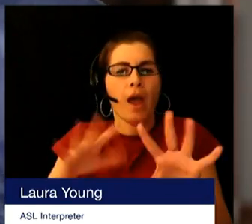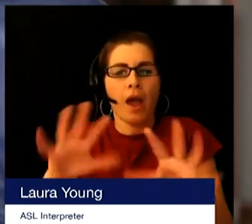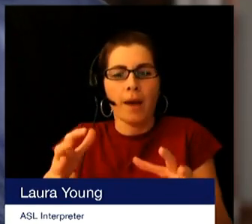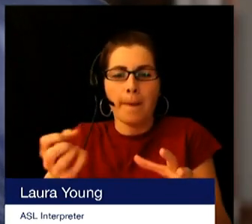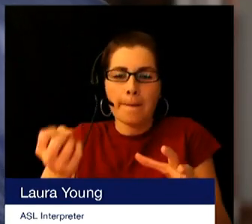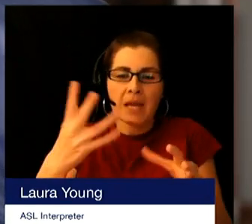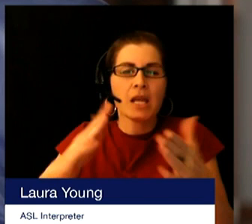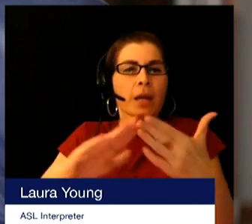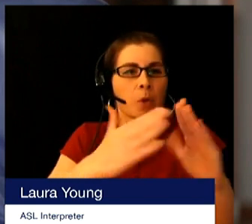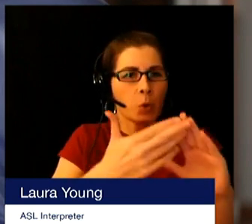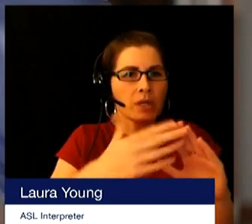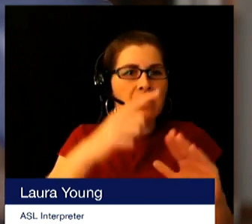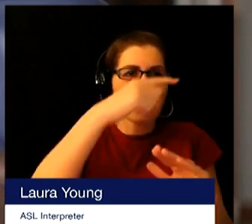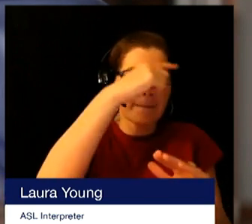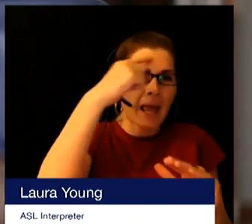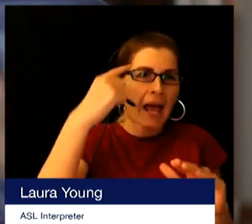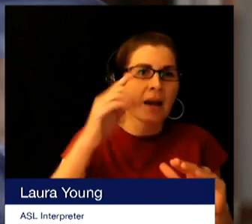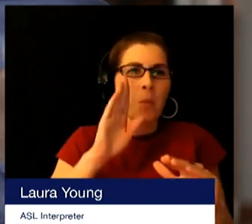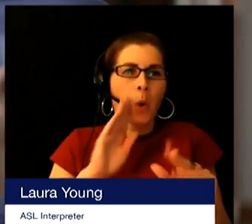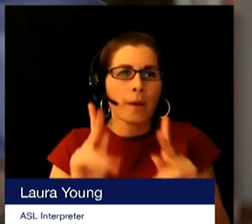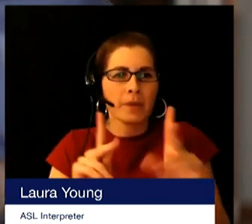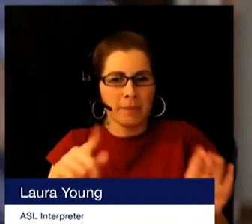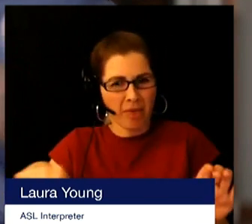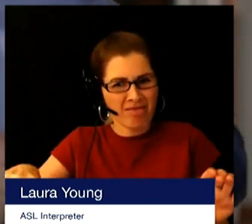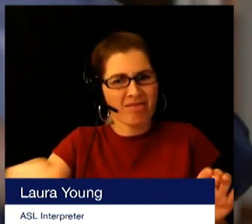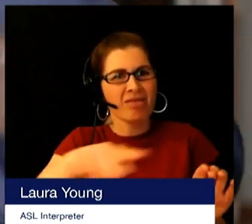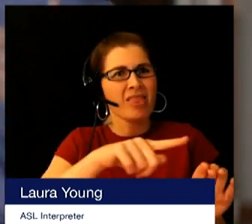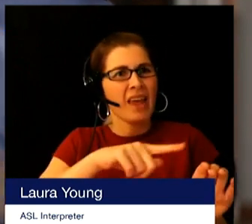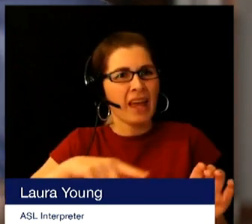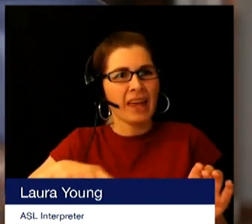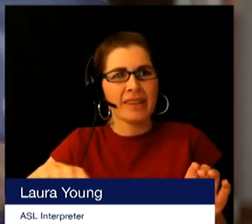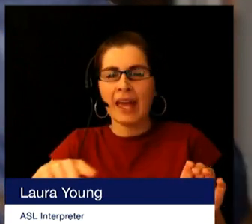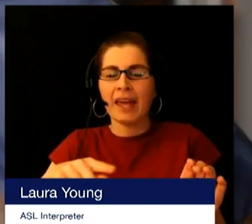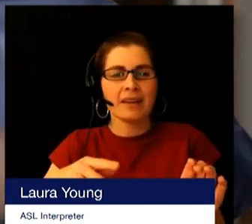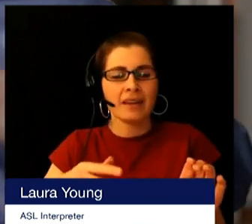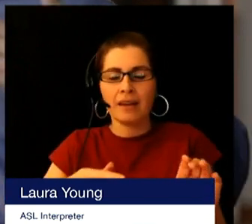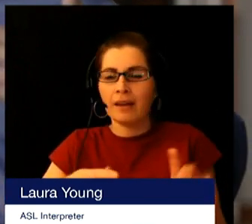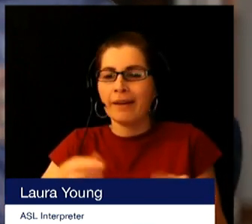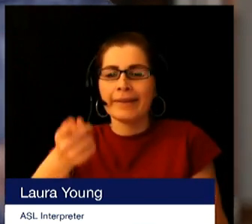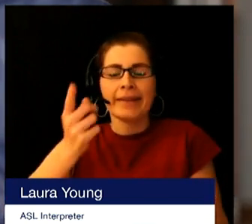people, where they just can't rebound, where they don't have that support